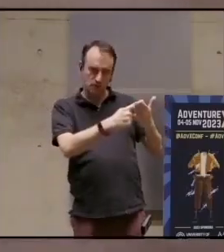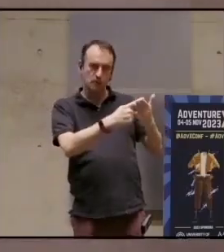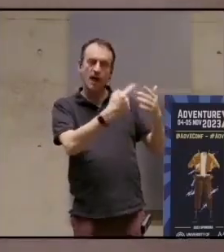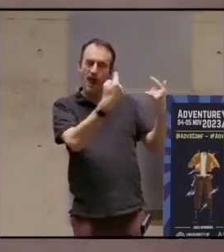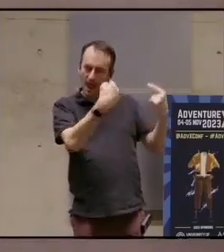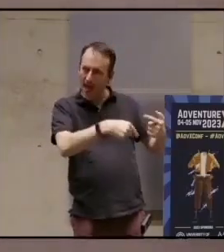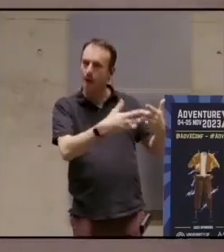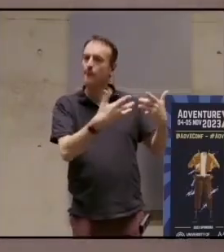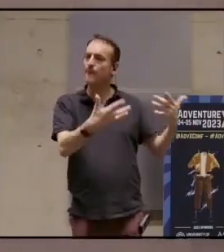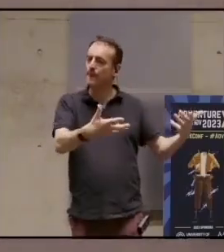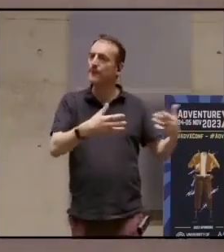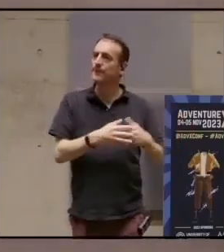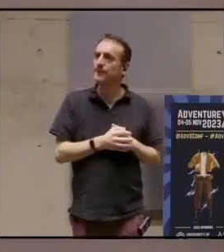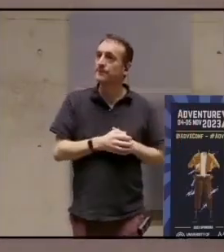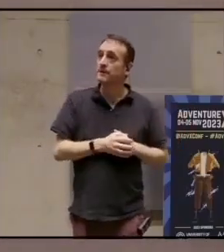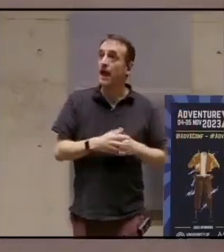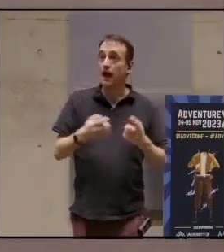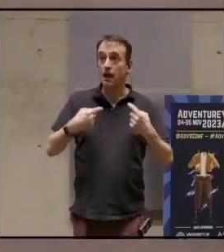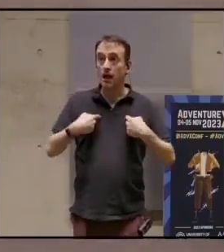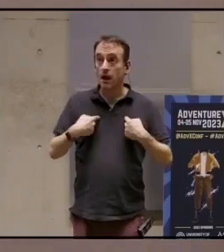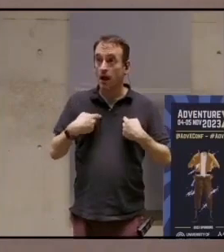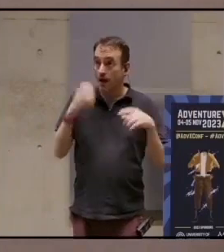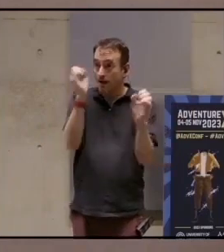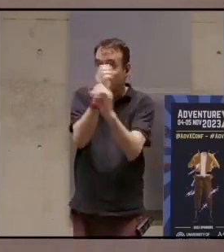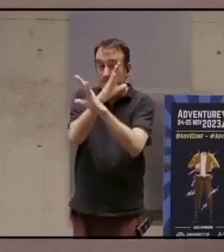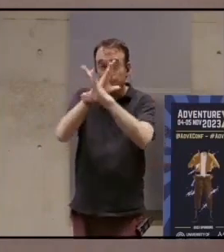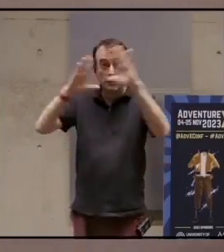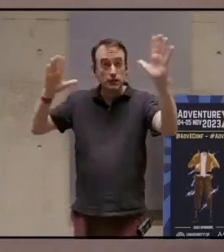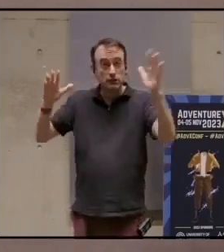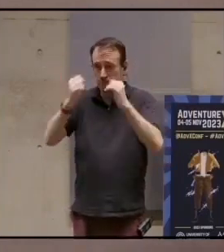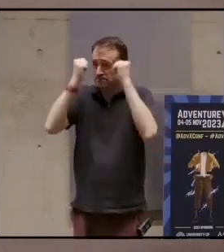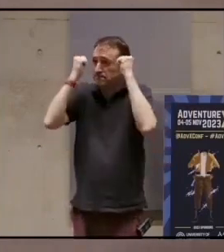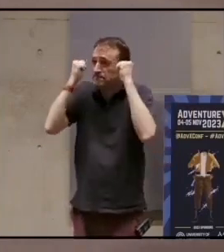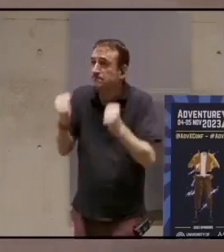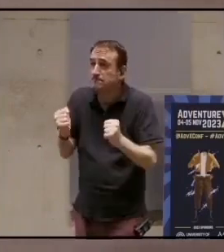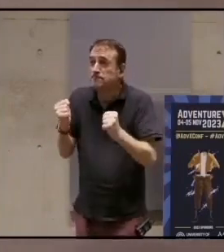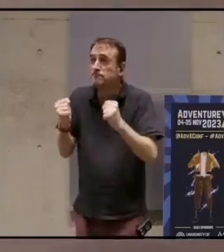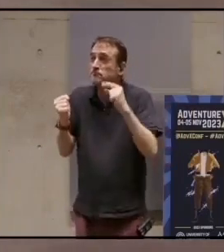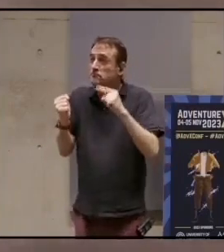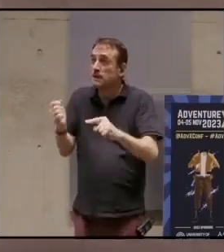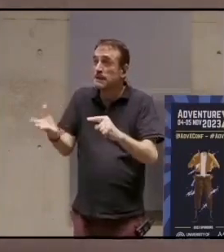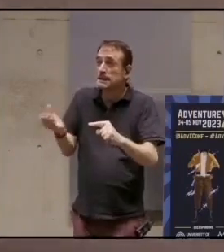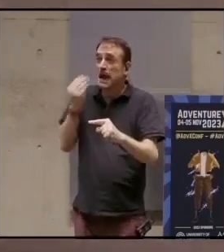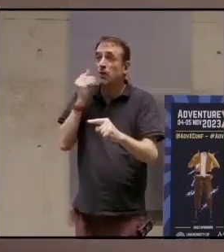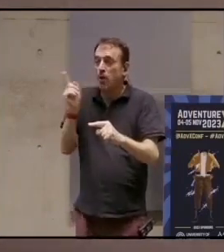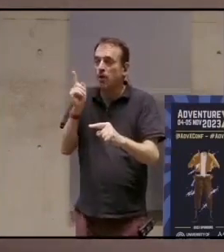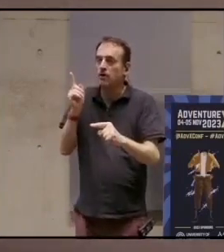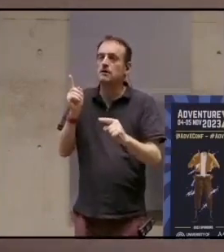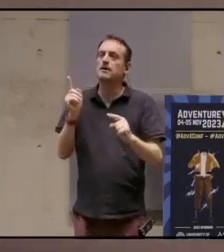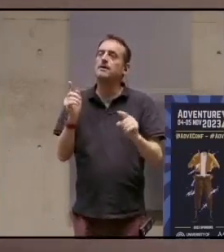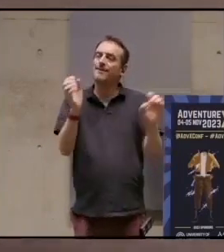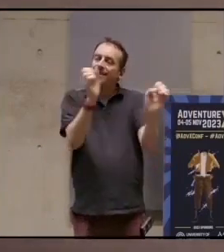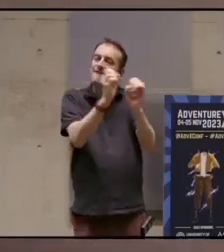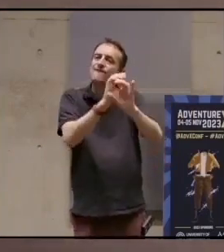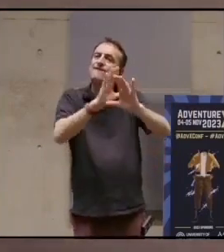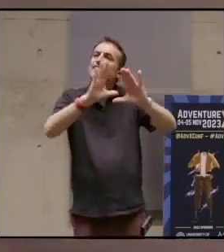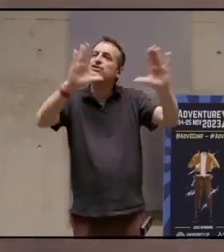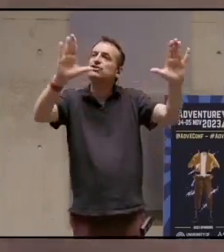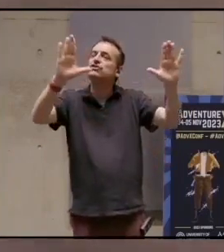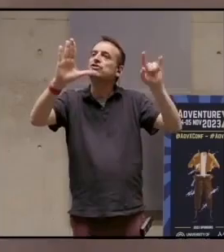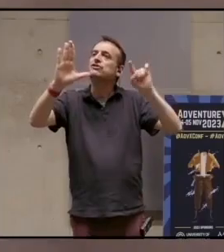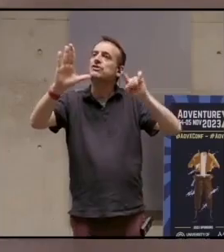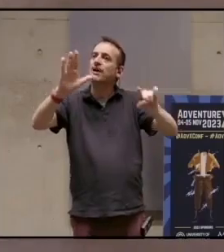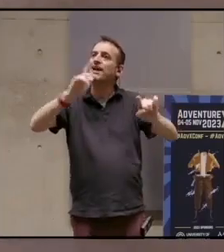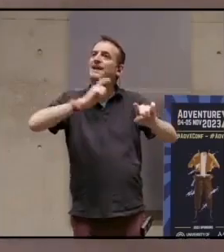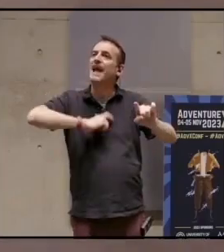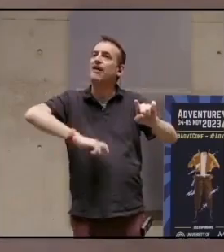Don't have too strong a vision for what this character needs to sound like. Have the vision for what this character